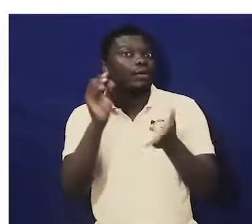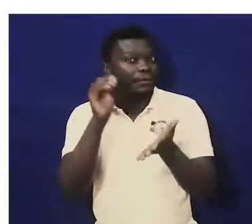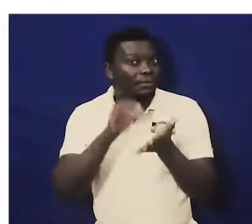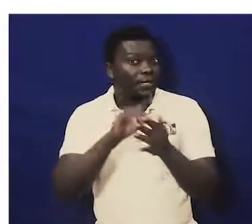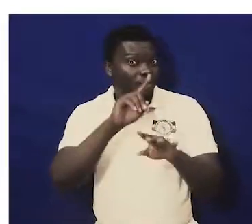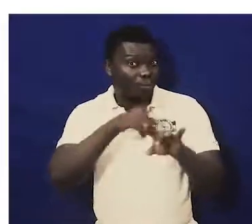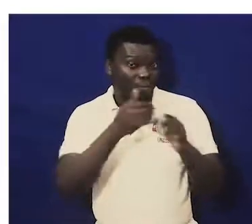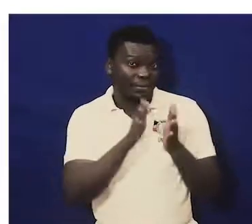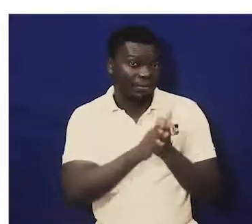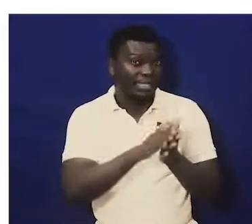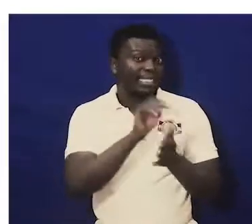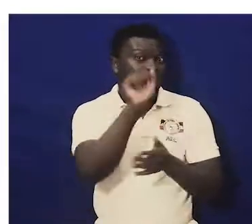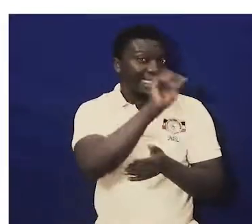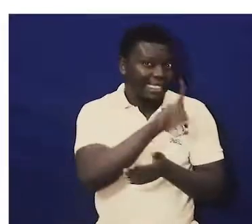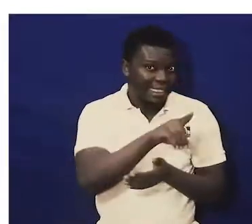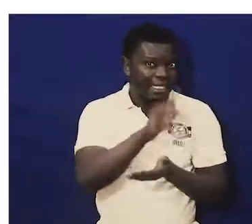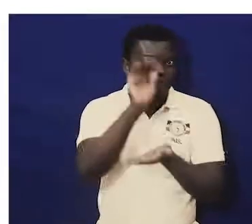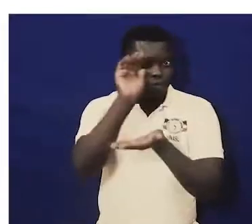loss.